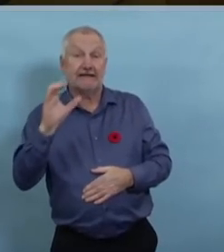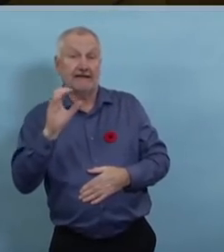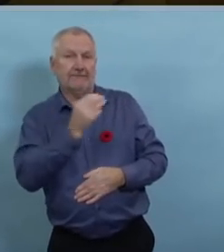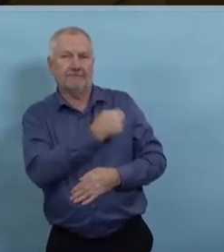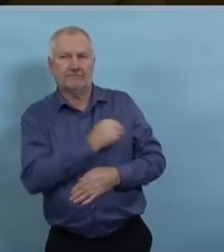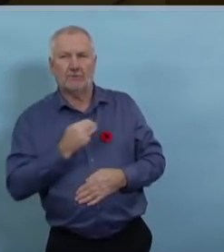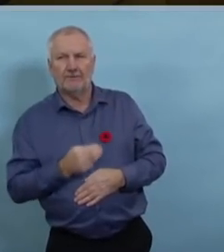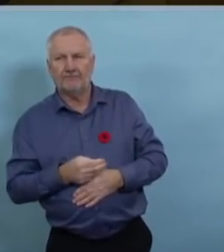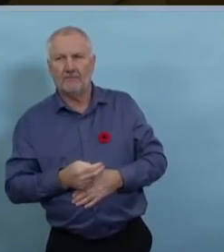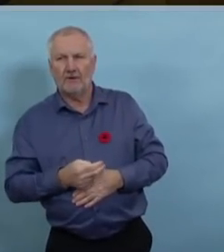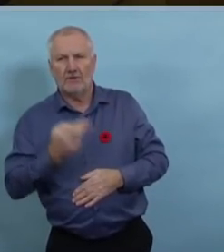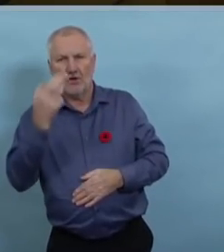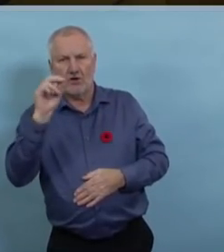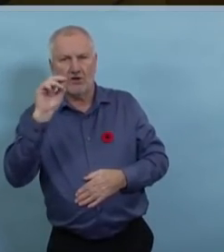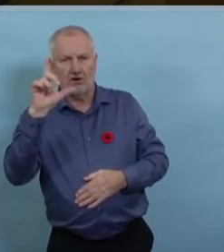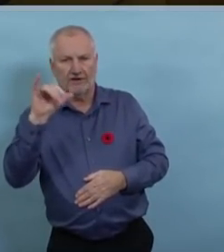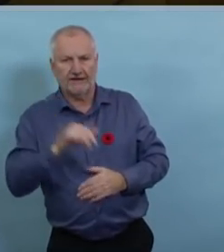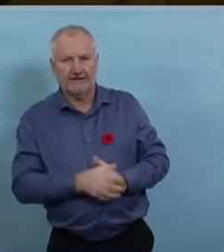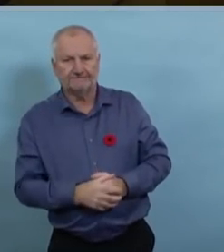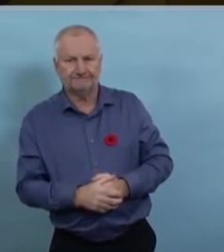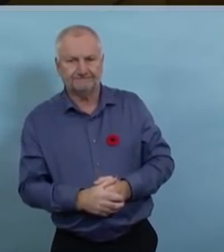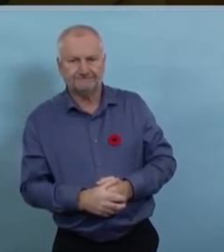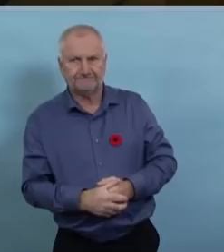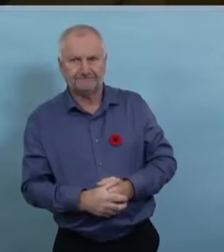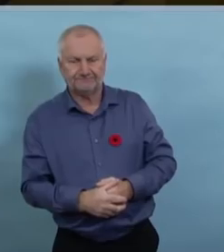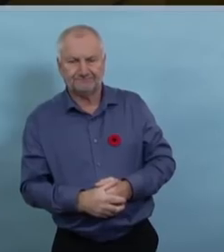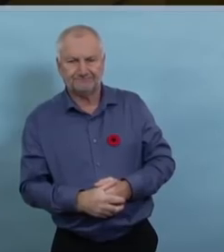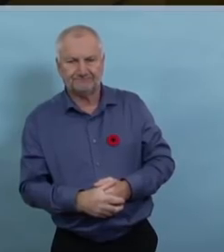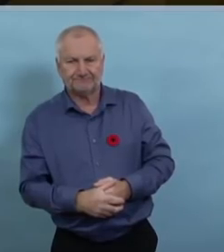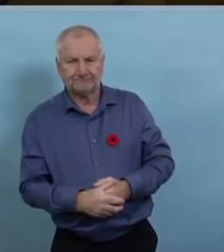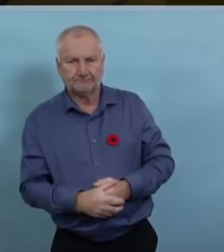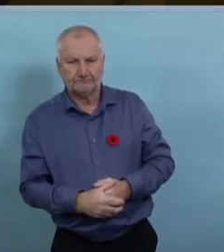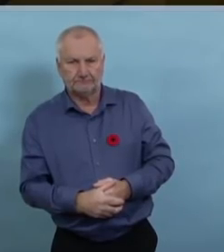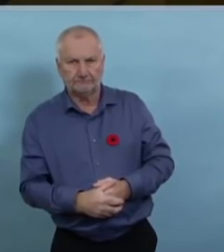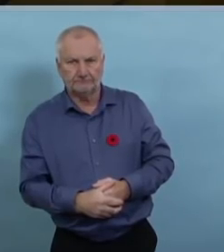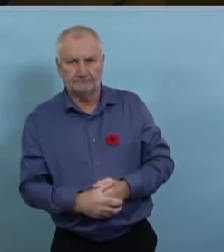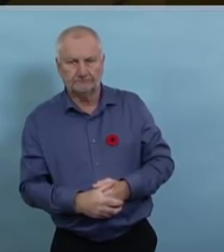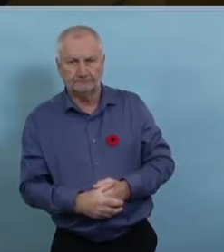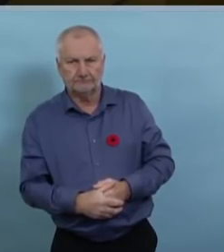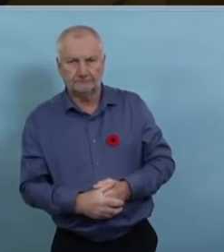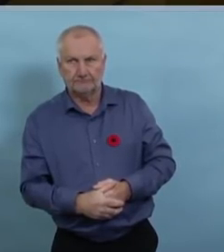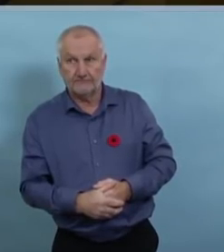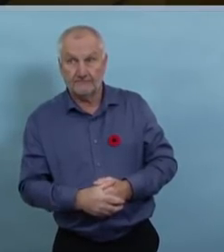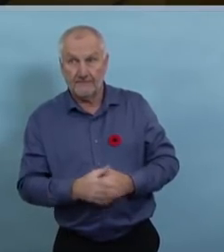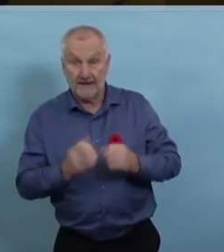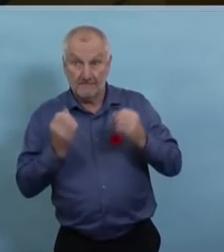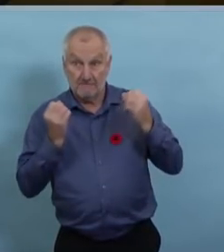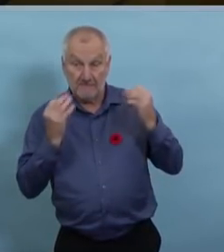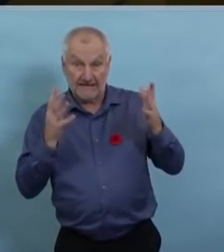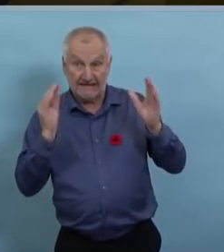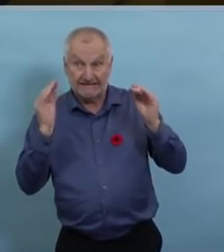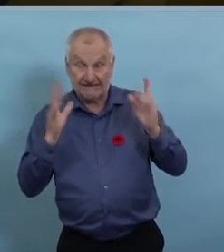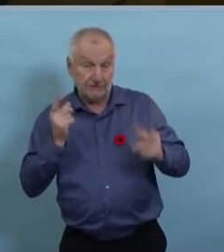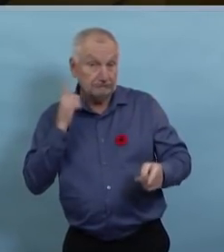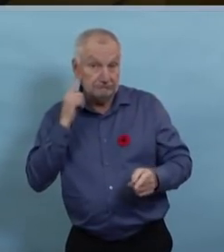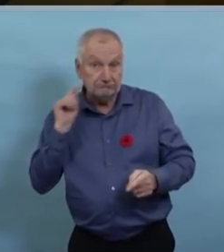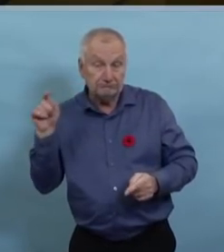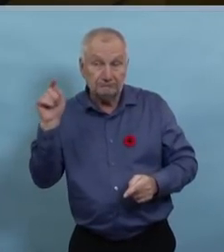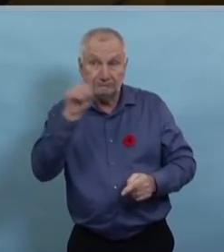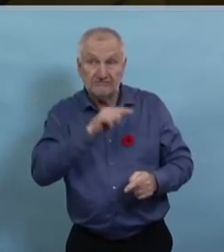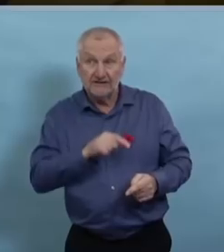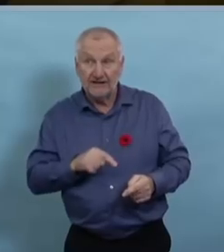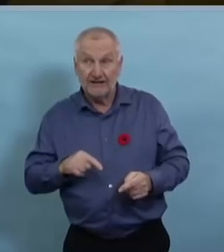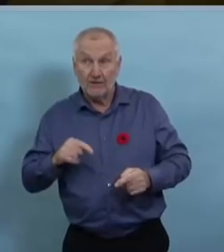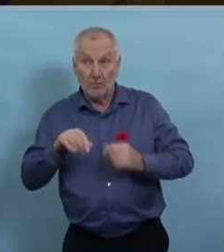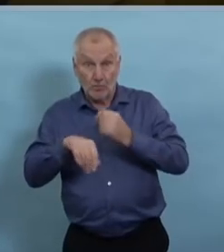Hi, Holly Carrick with CBC. So I heard from a lot of teachers just the sheer fact of handling remote learning